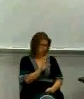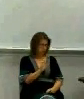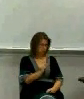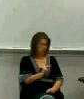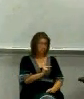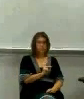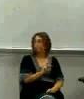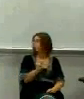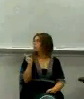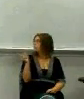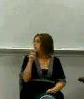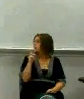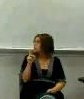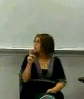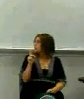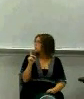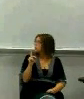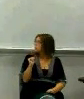This is